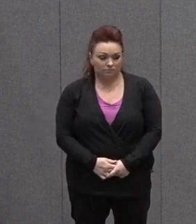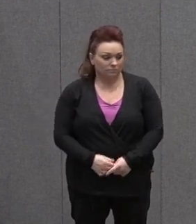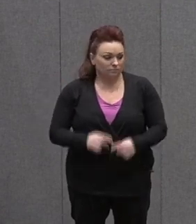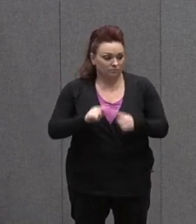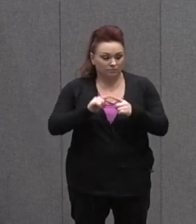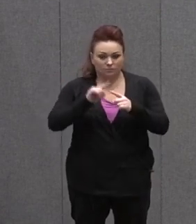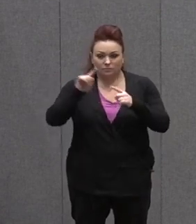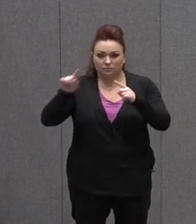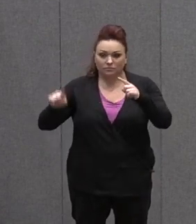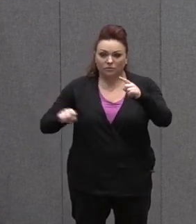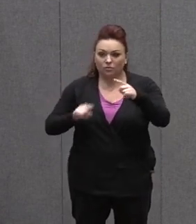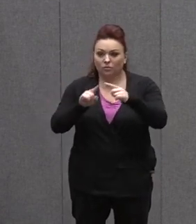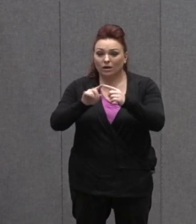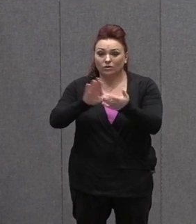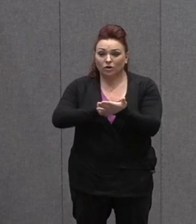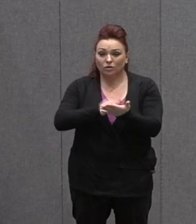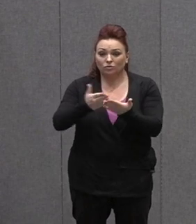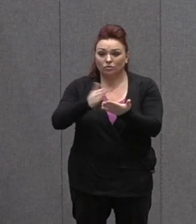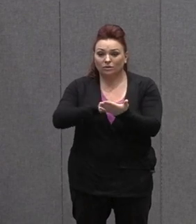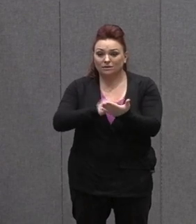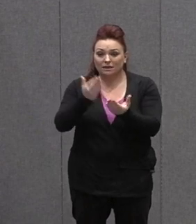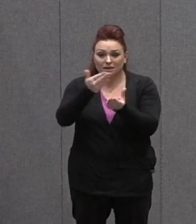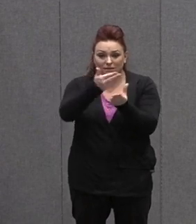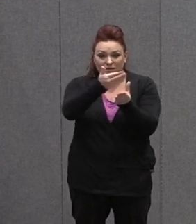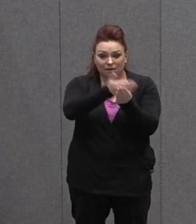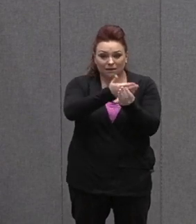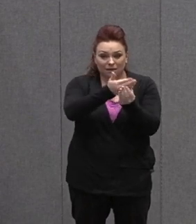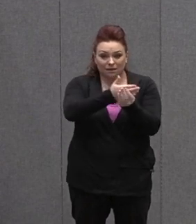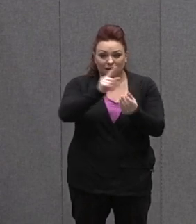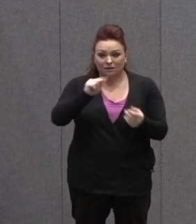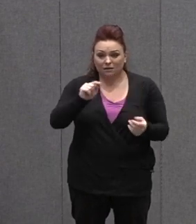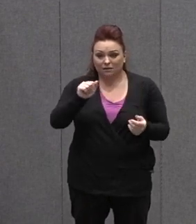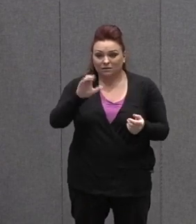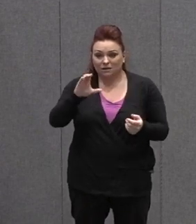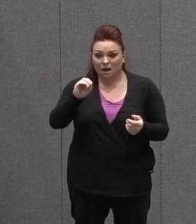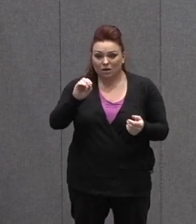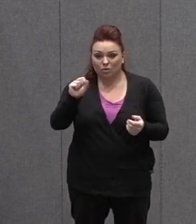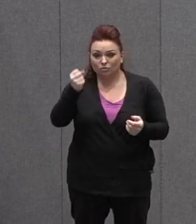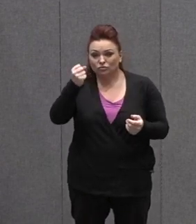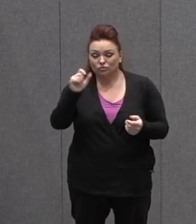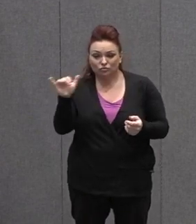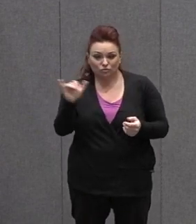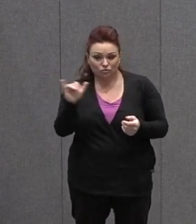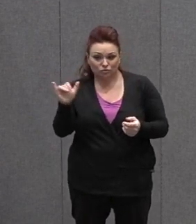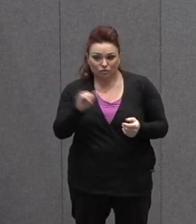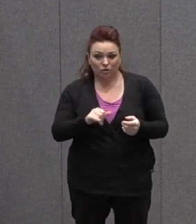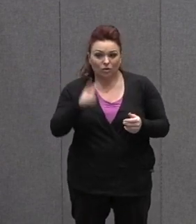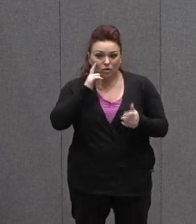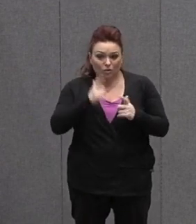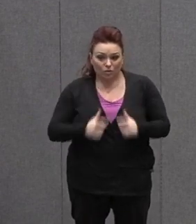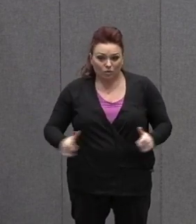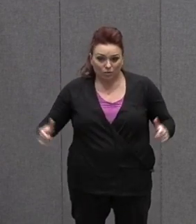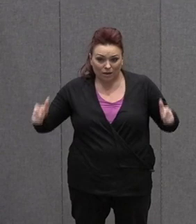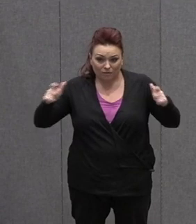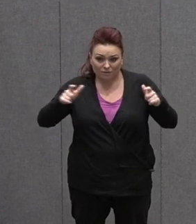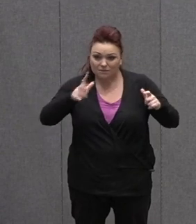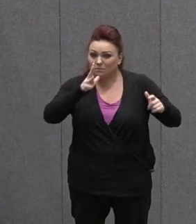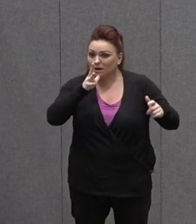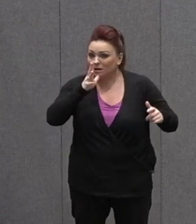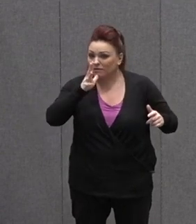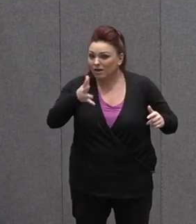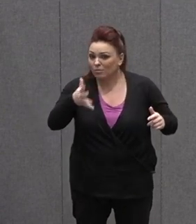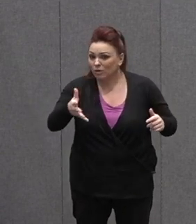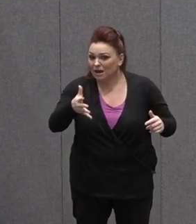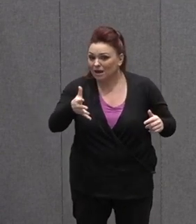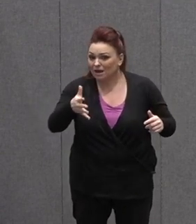Round are tortillas and tacos too. Round is a pot of abuela's